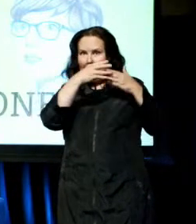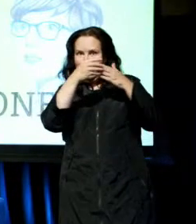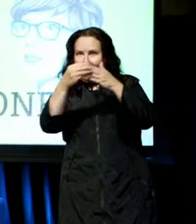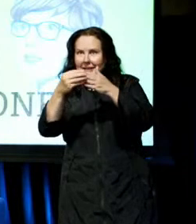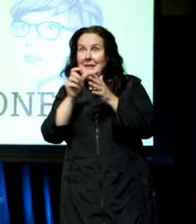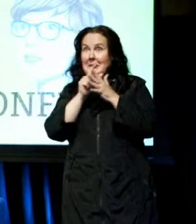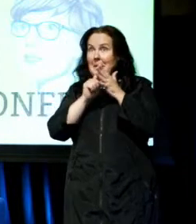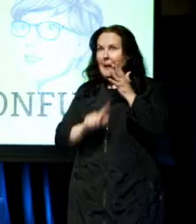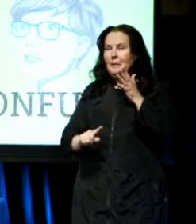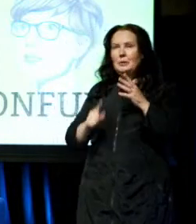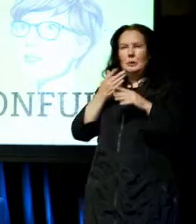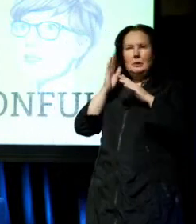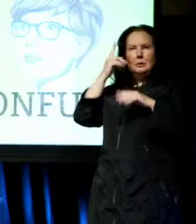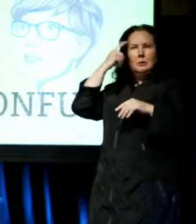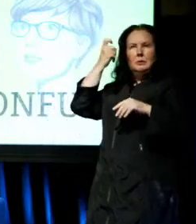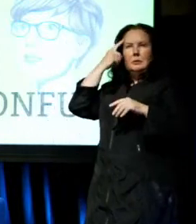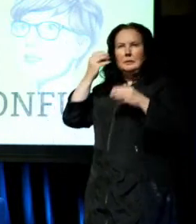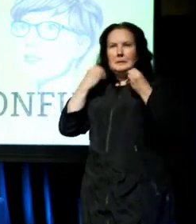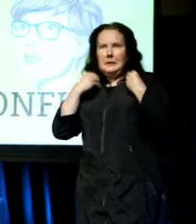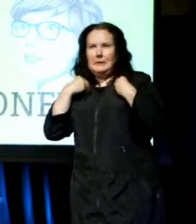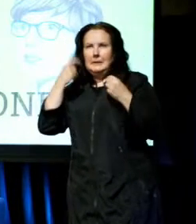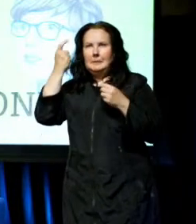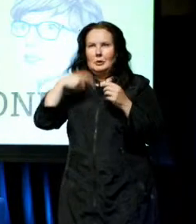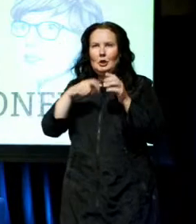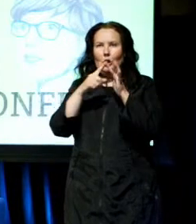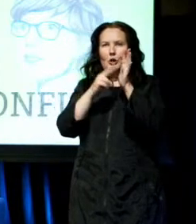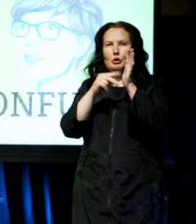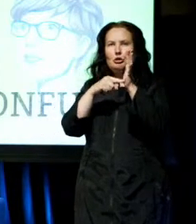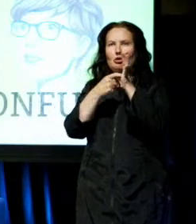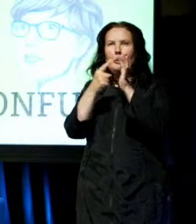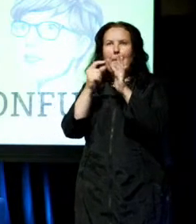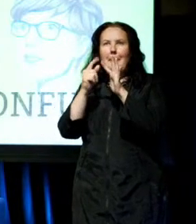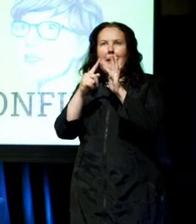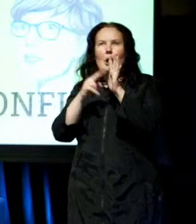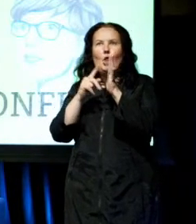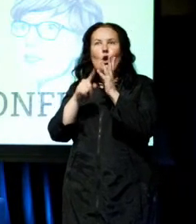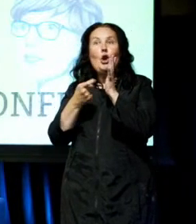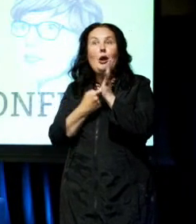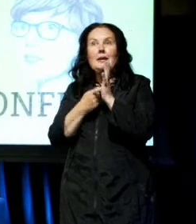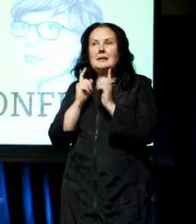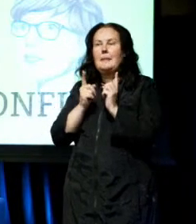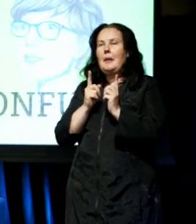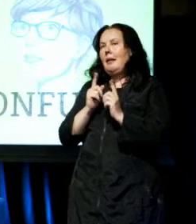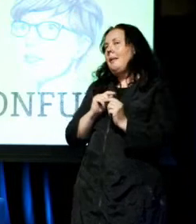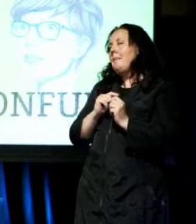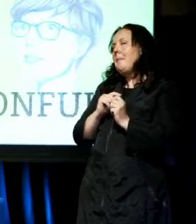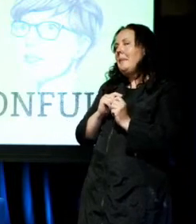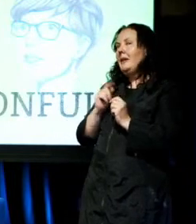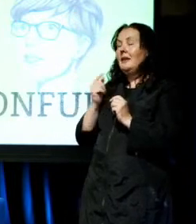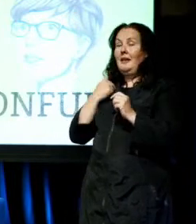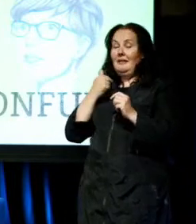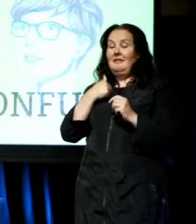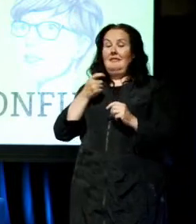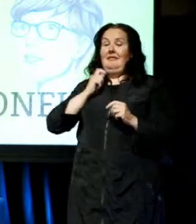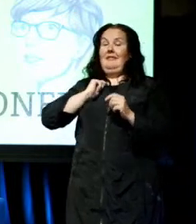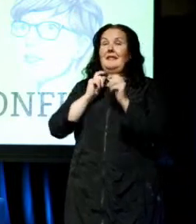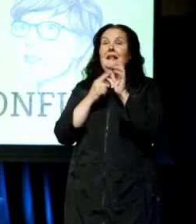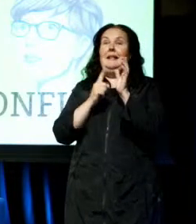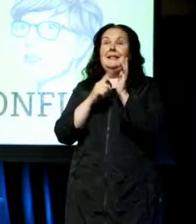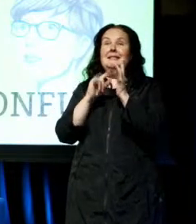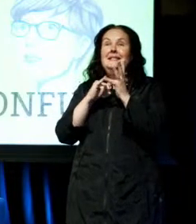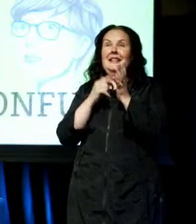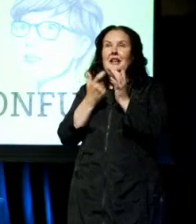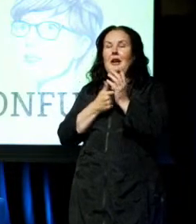this, and sometimes blonde. Not currently, if to give a visual description, I am